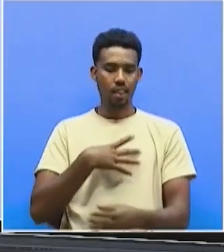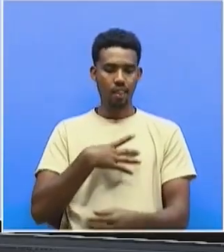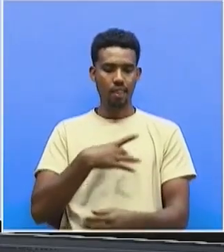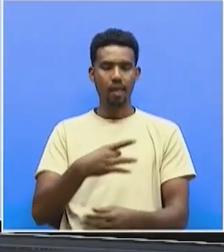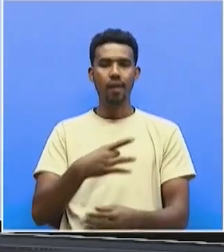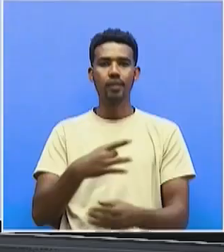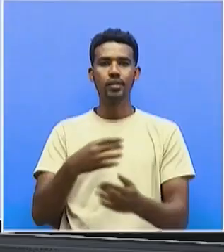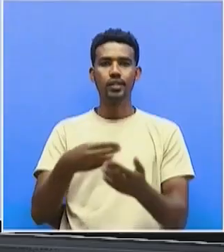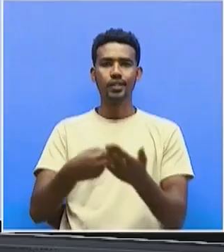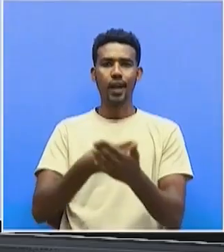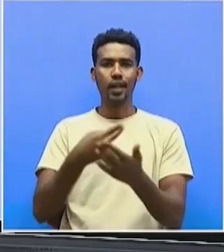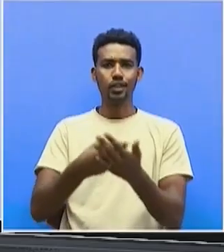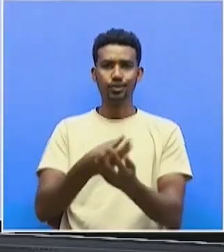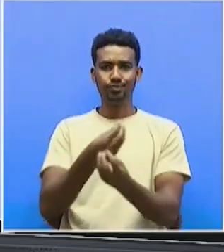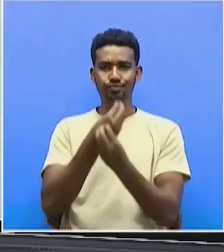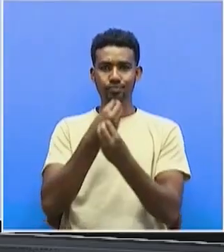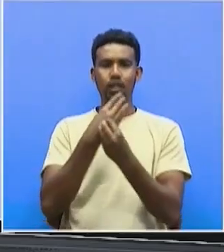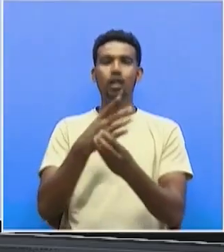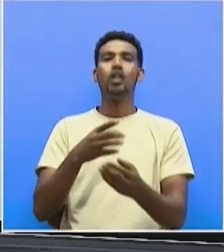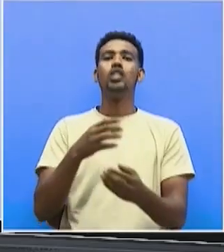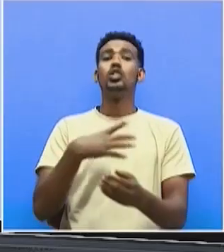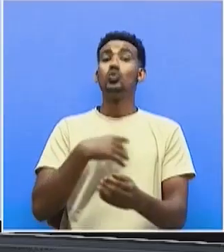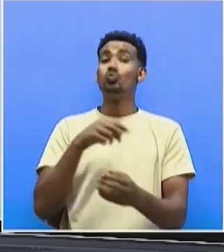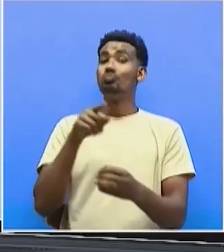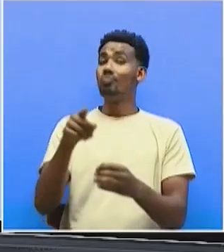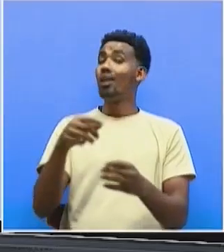dish. Do you like pasta?